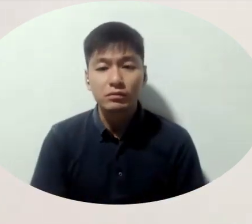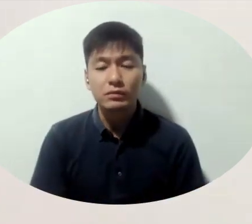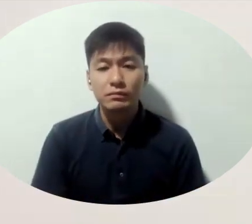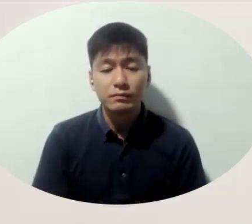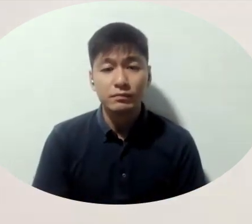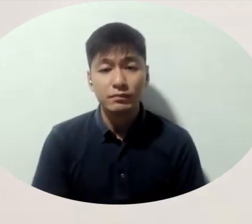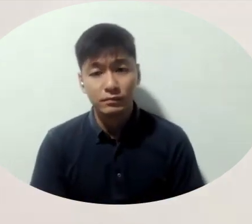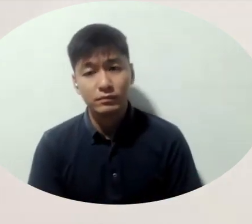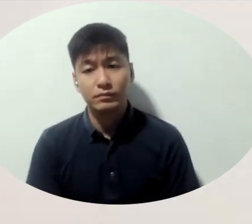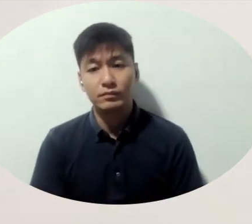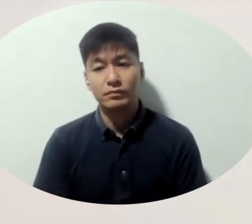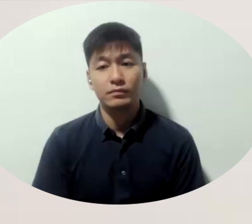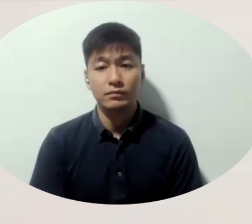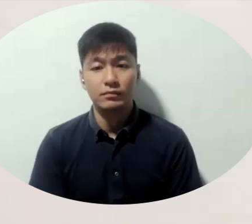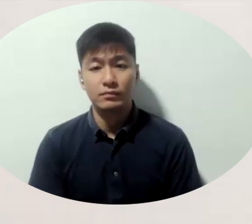possibility of